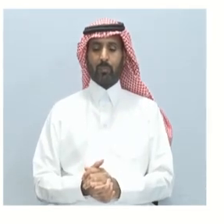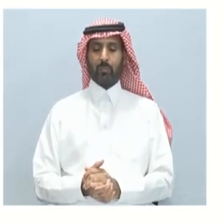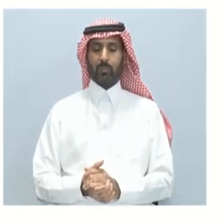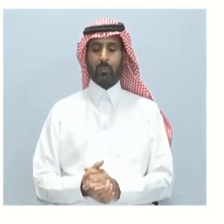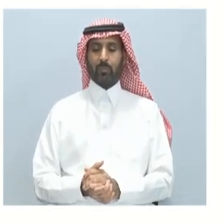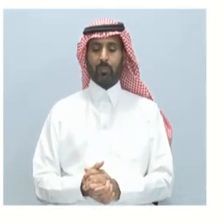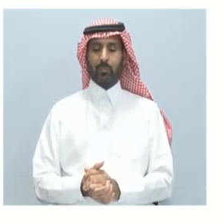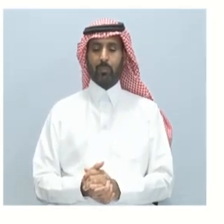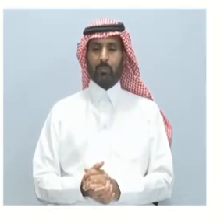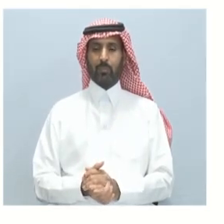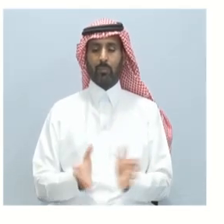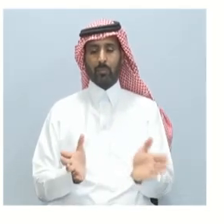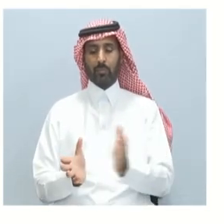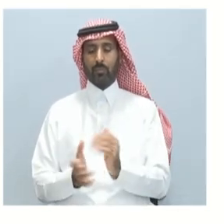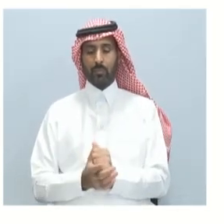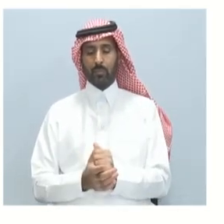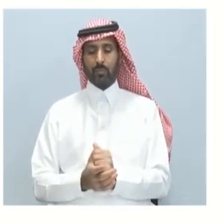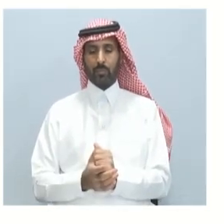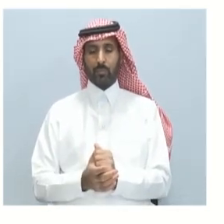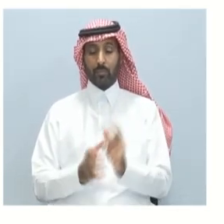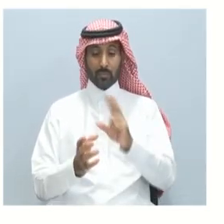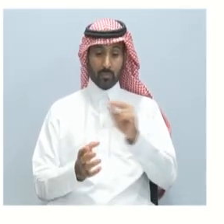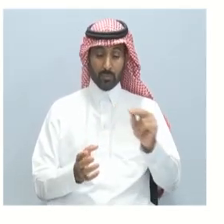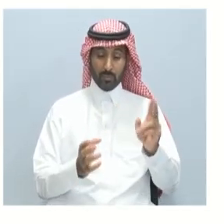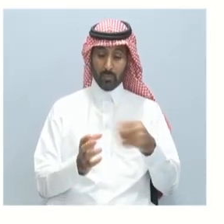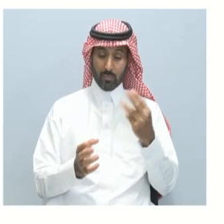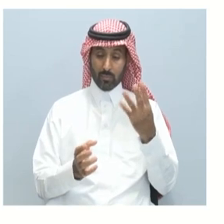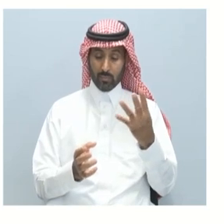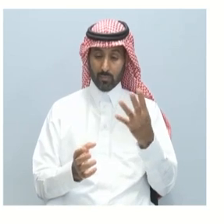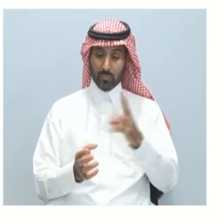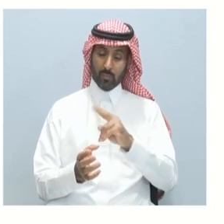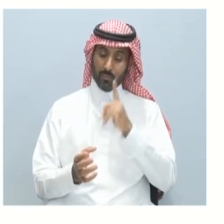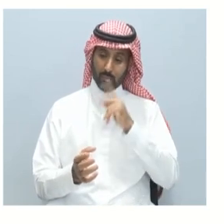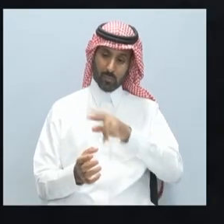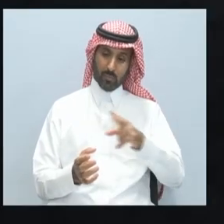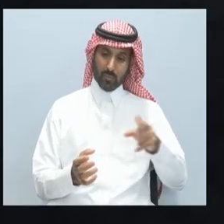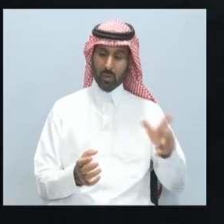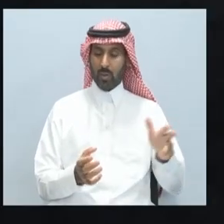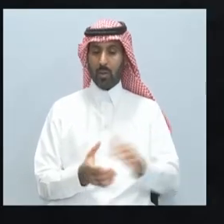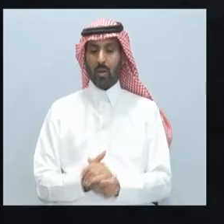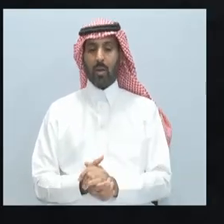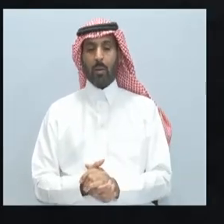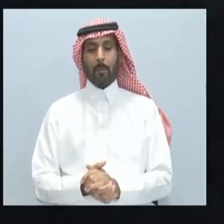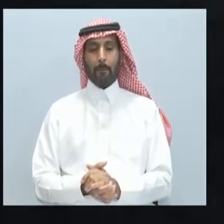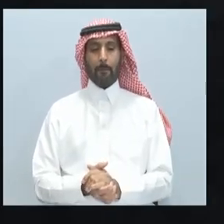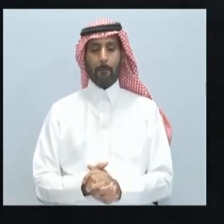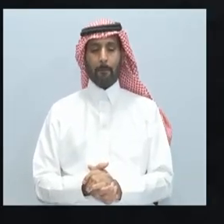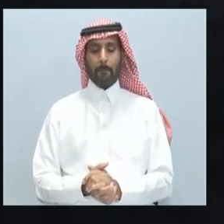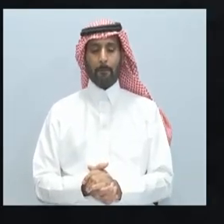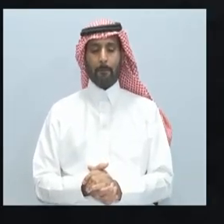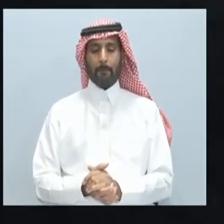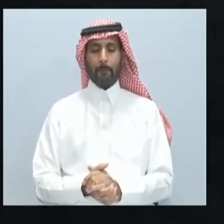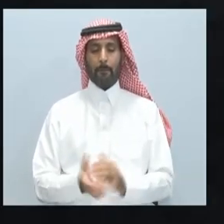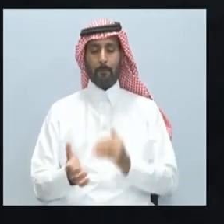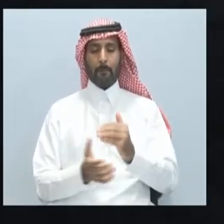cleanliness frenzy. So also you have three or four characteristics from their grandmother. Also, you did a great job.